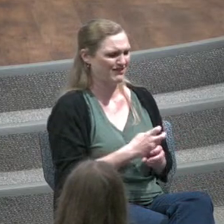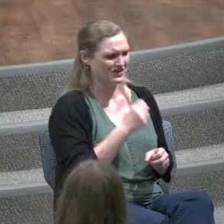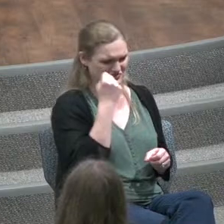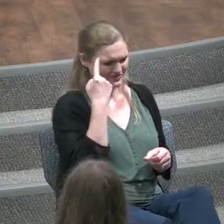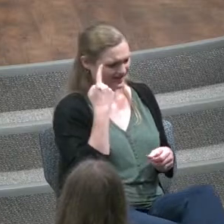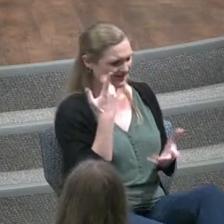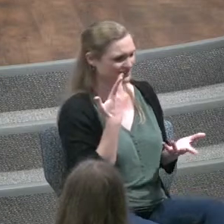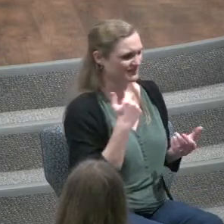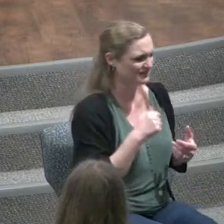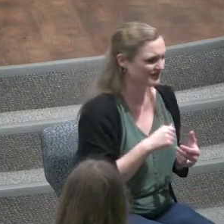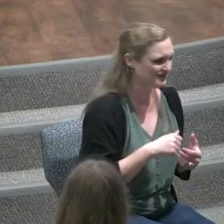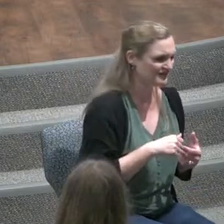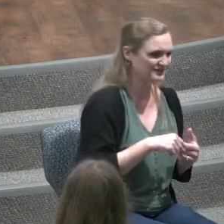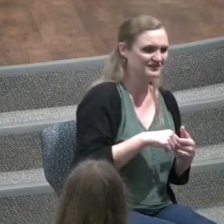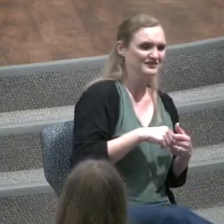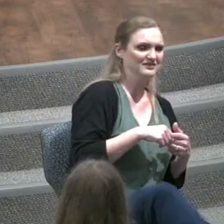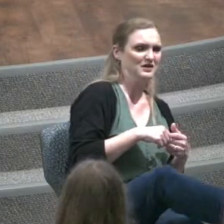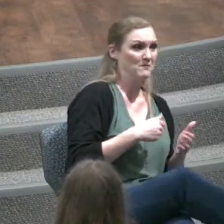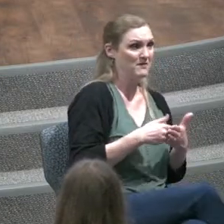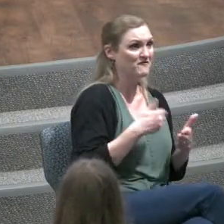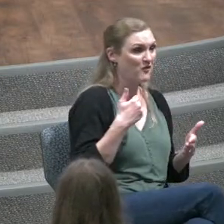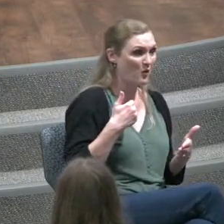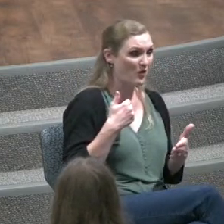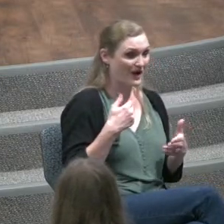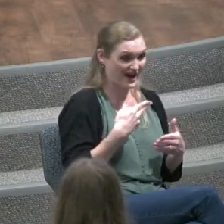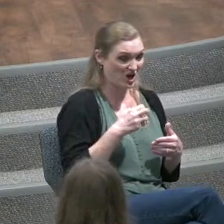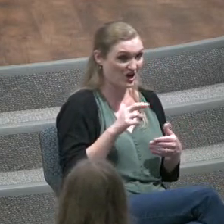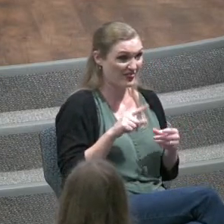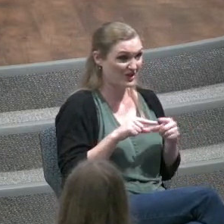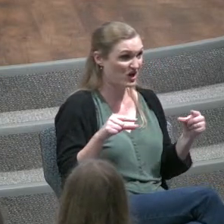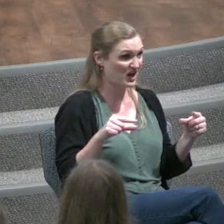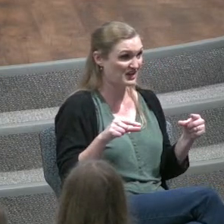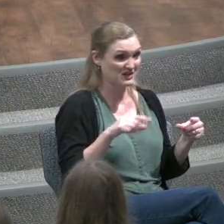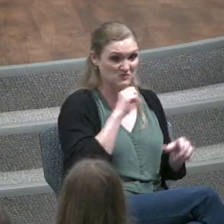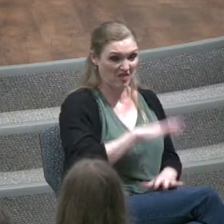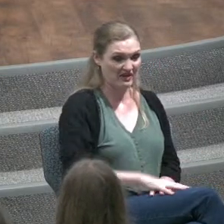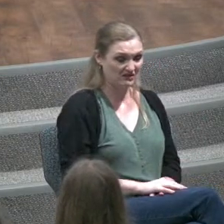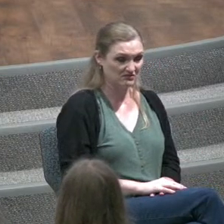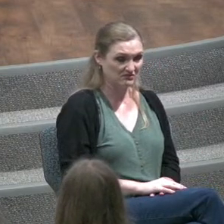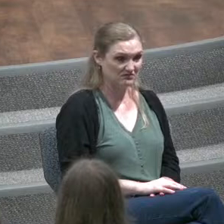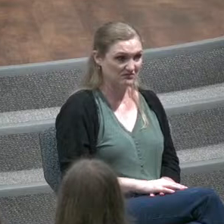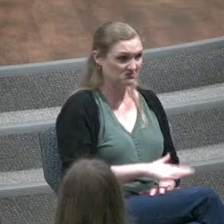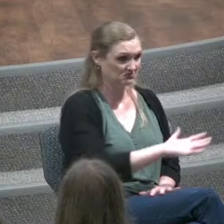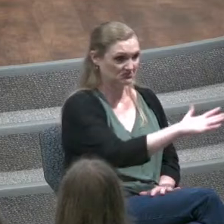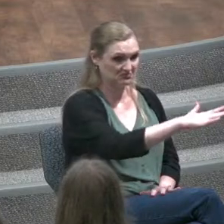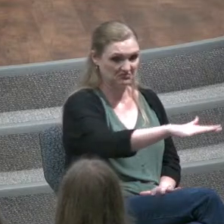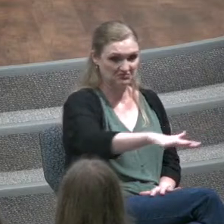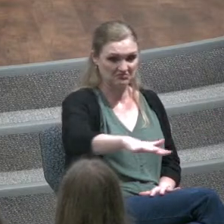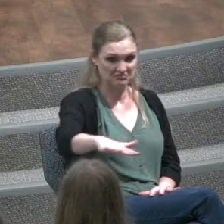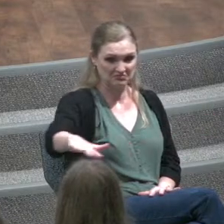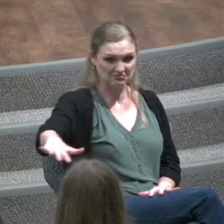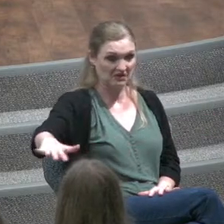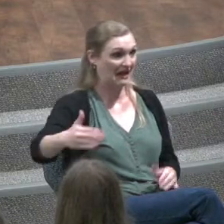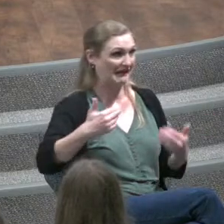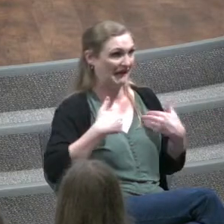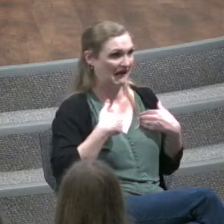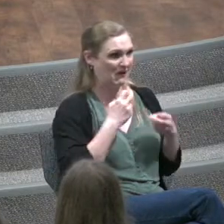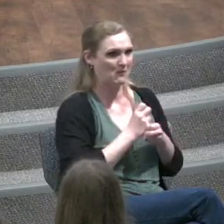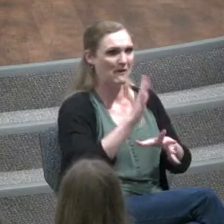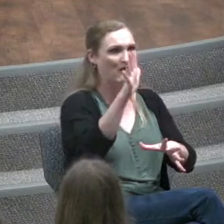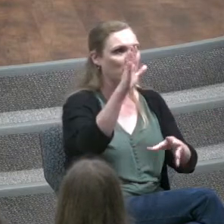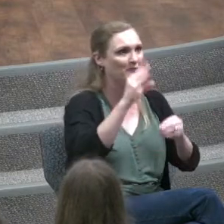to fathom that, prior to him, there was nothing there. It was just desert, and he had this mountain